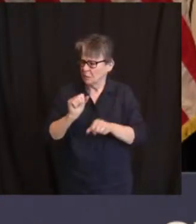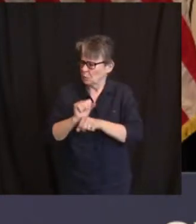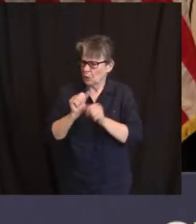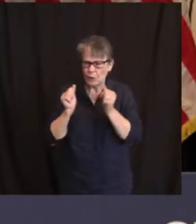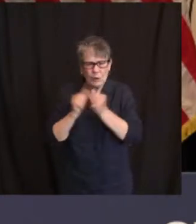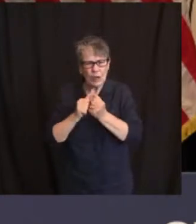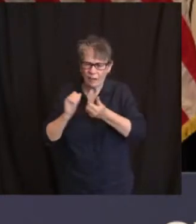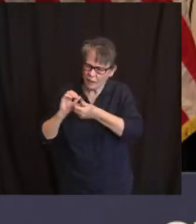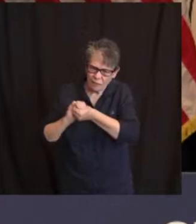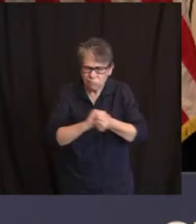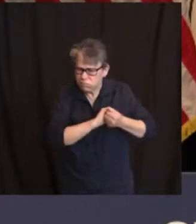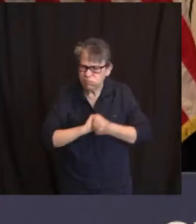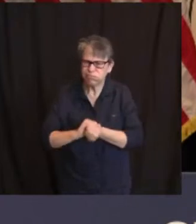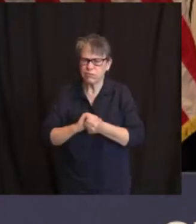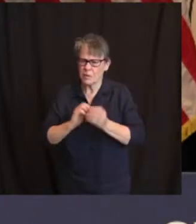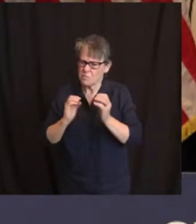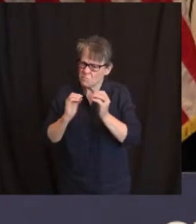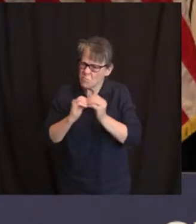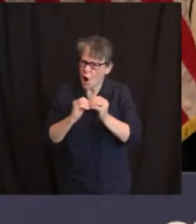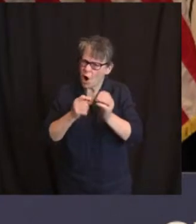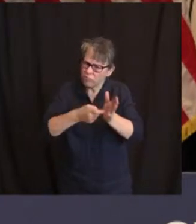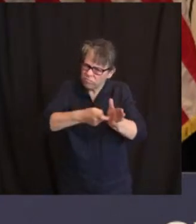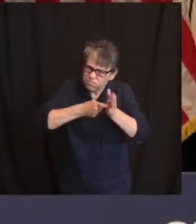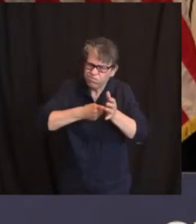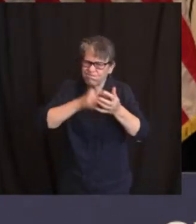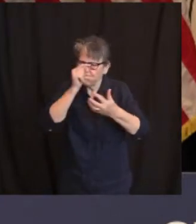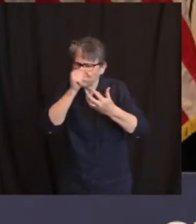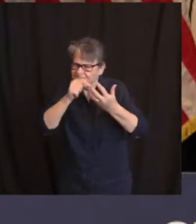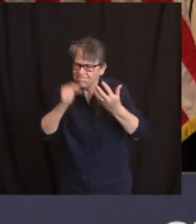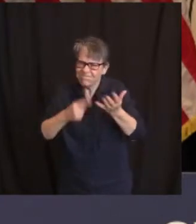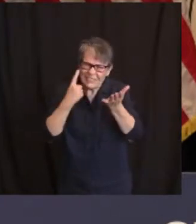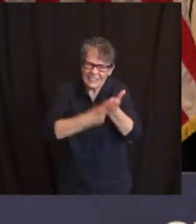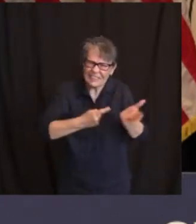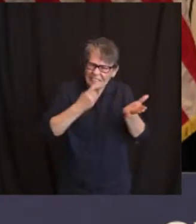that's the spirit which will continue. So thank you.